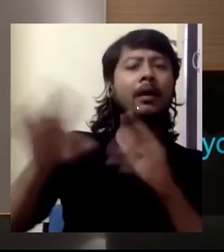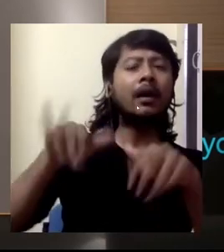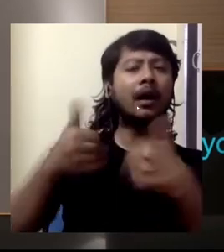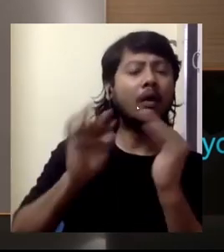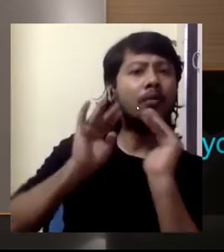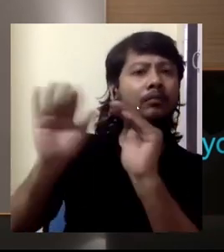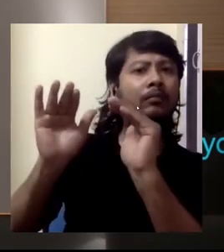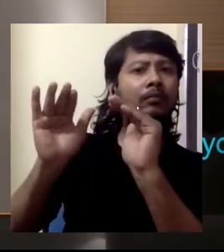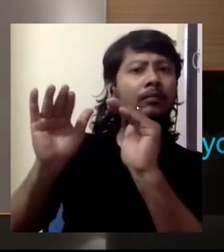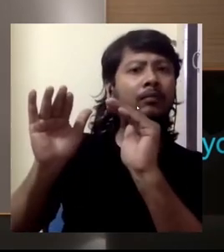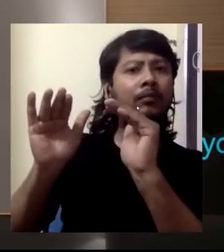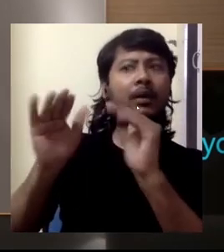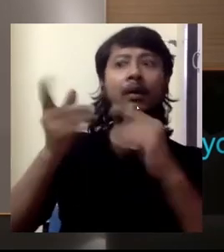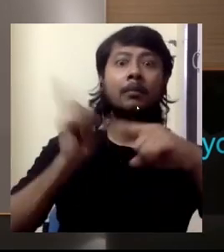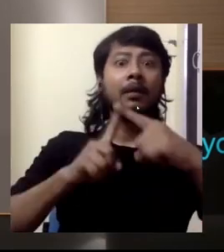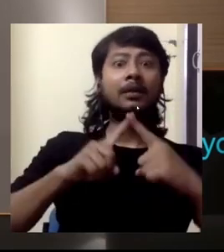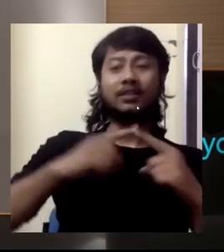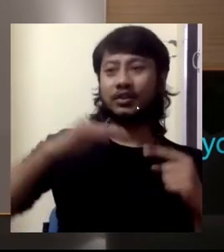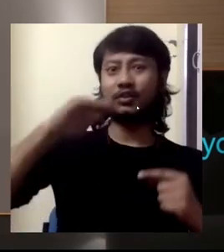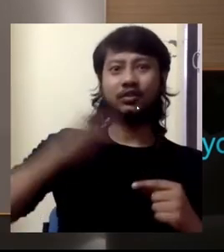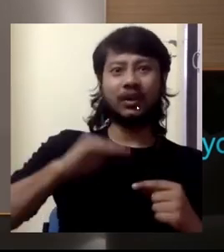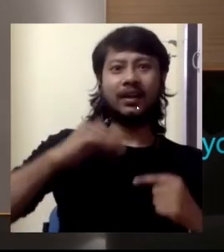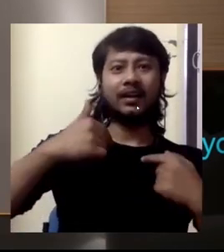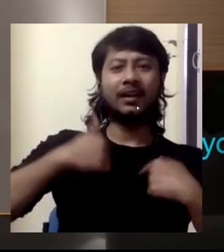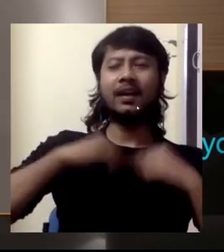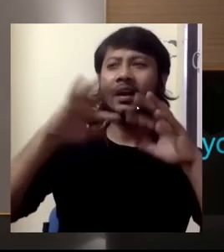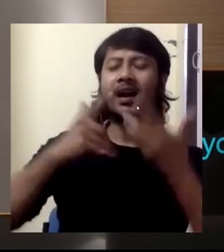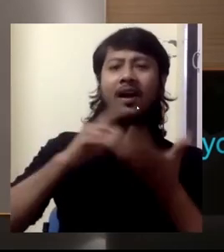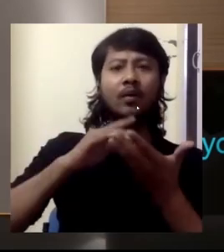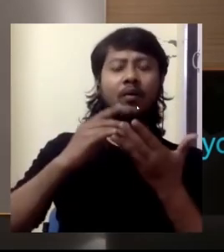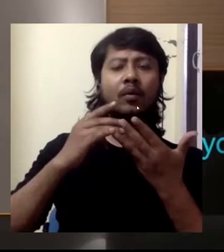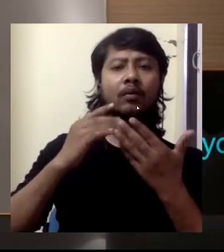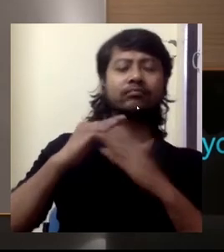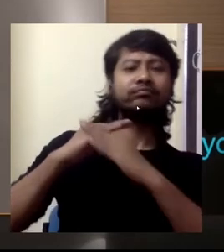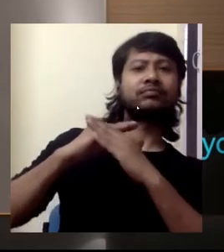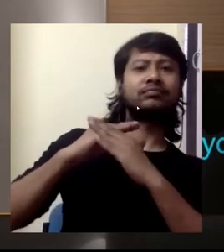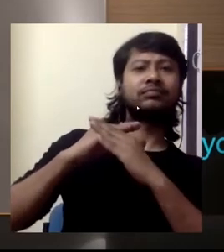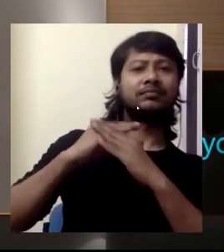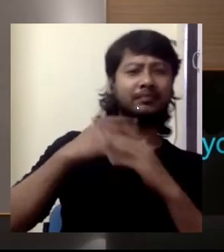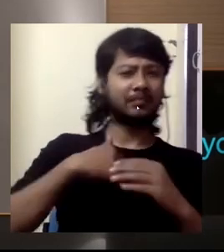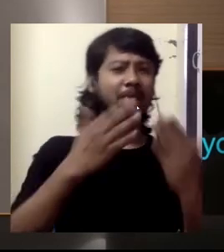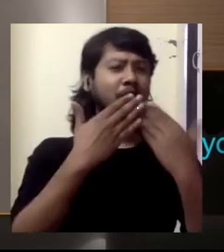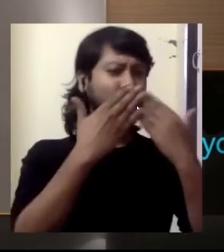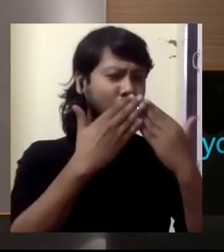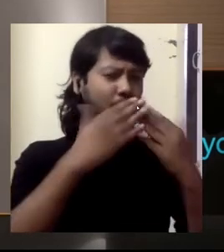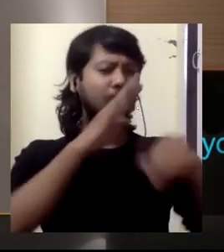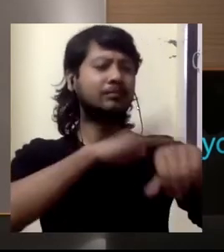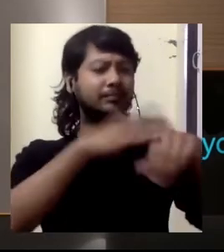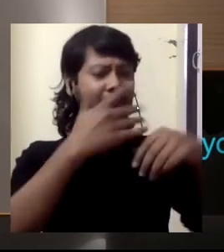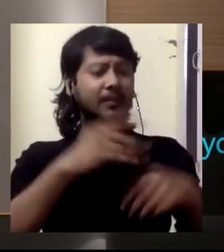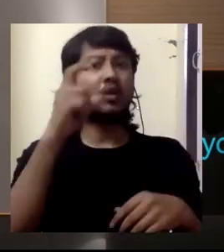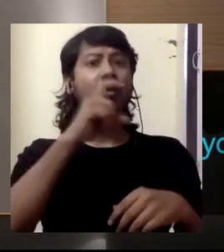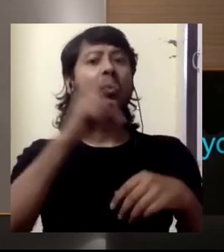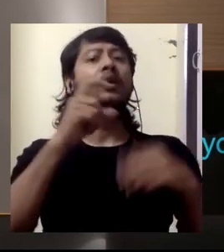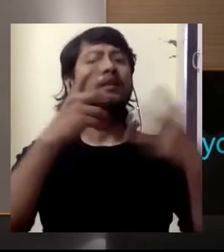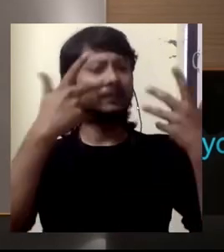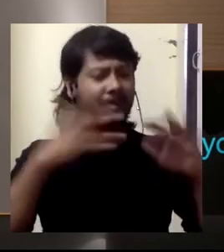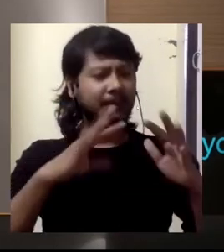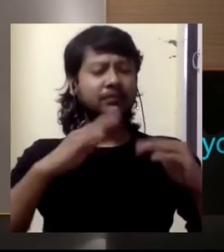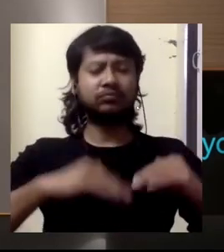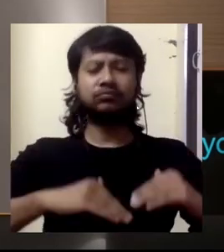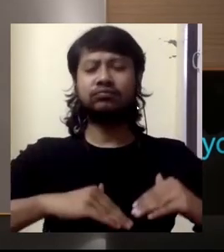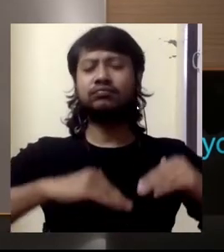country? I went through school, I went through college, trying to make terms with what became of our